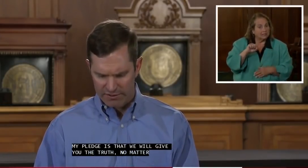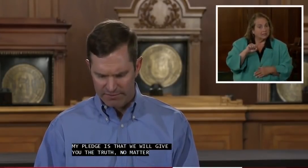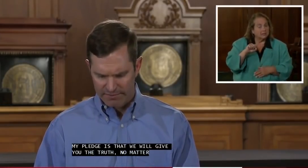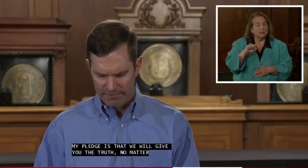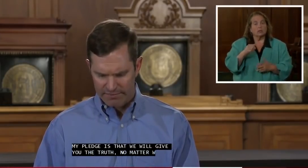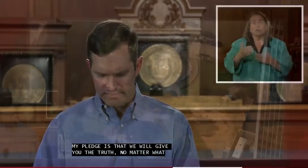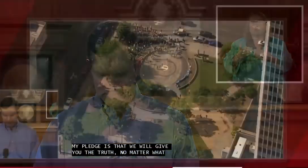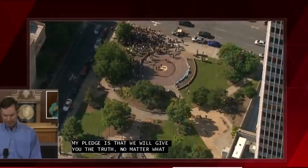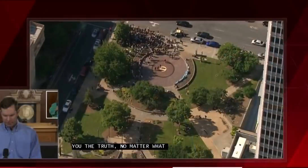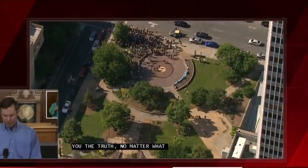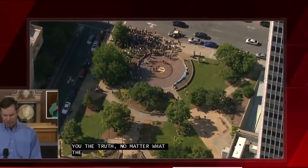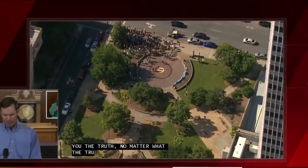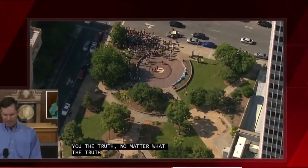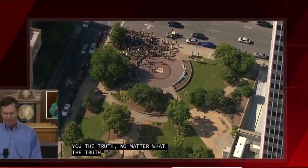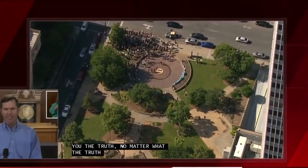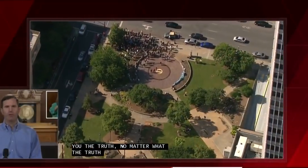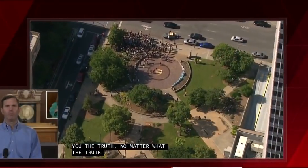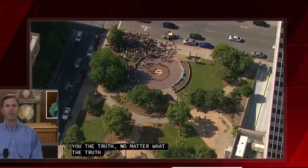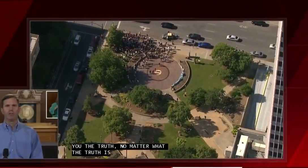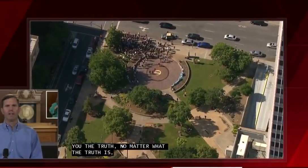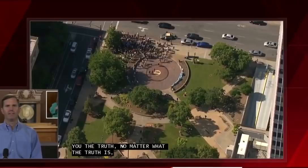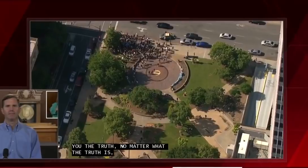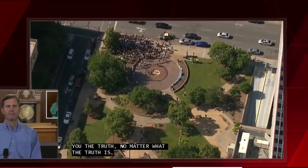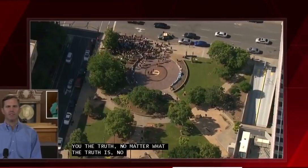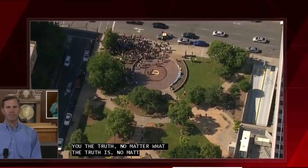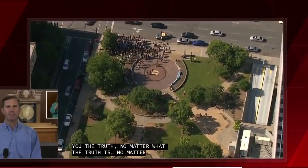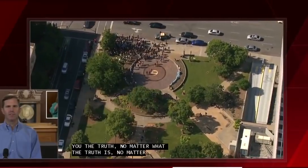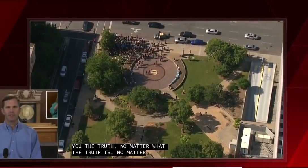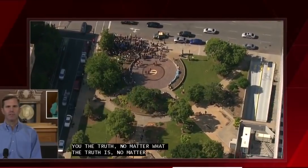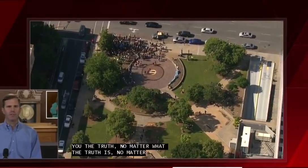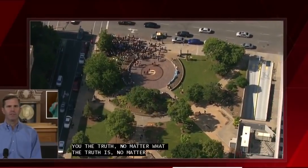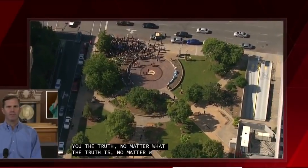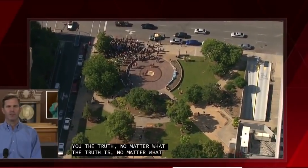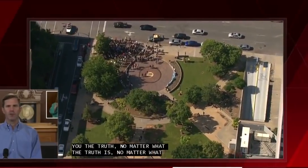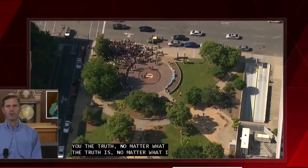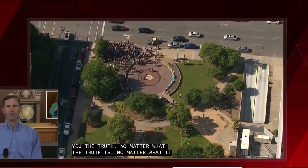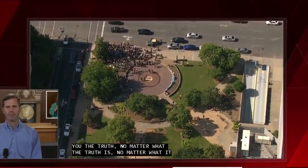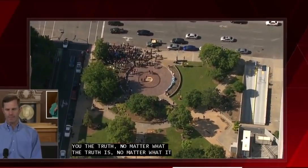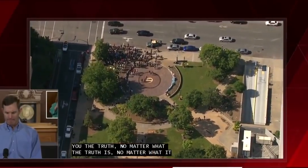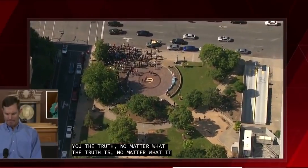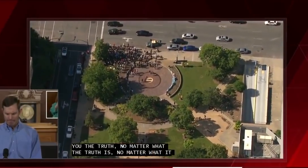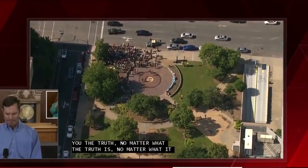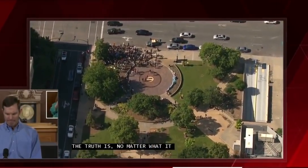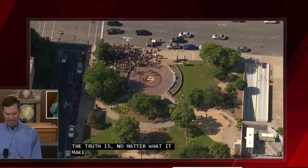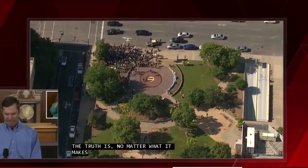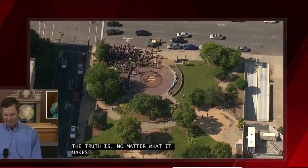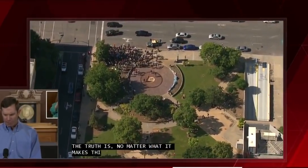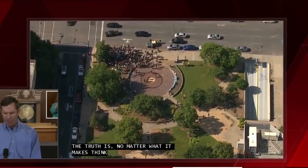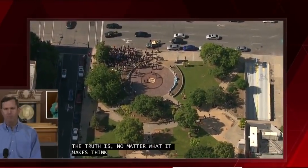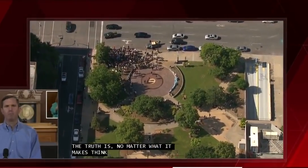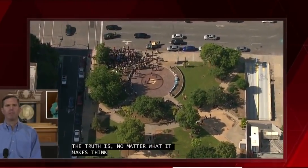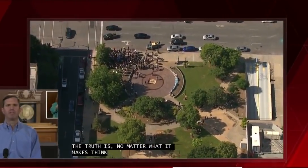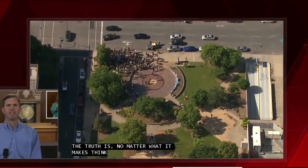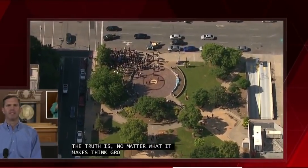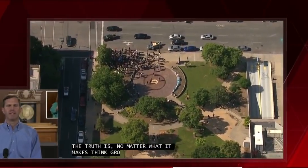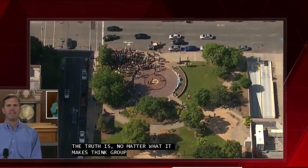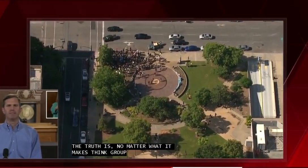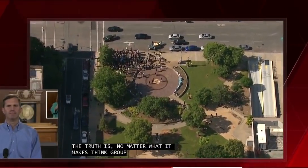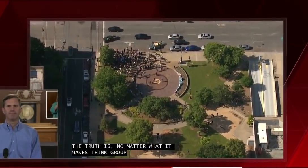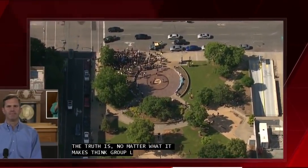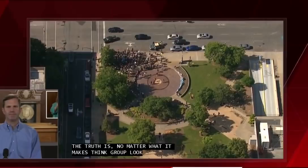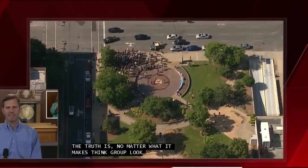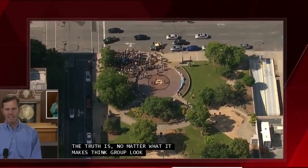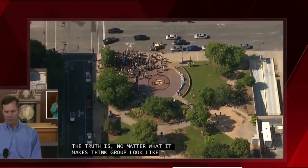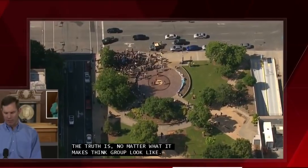matter what it makes any group look like, just the truth. I think that's what the people of